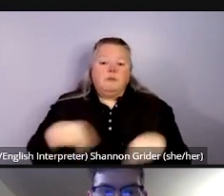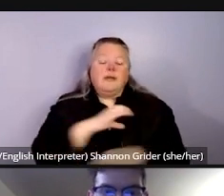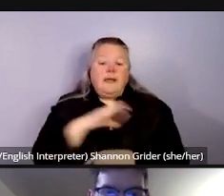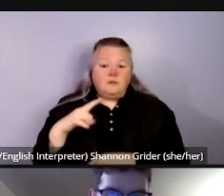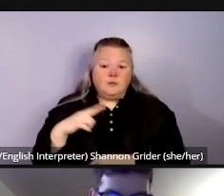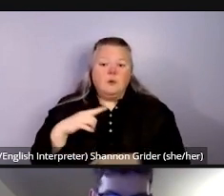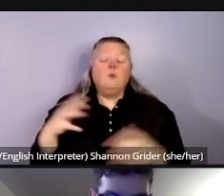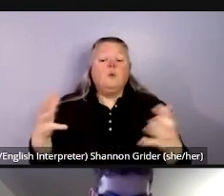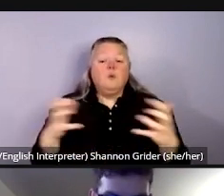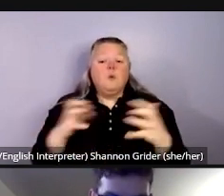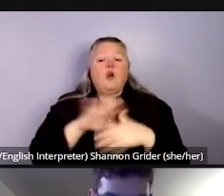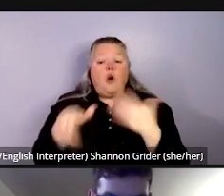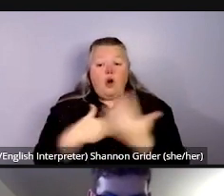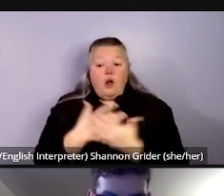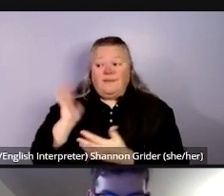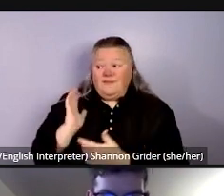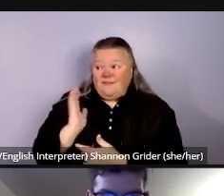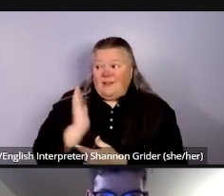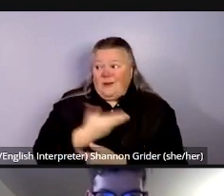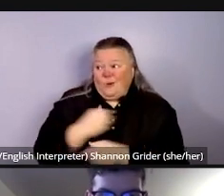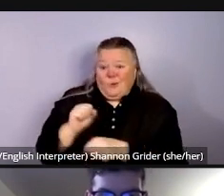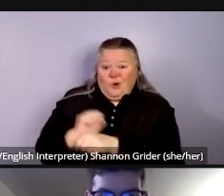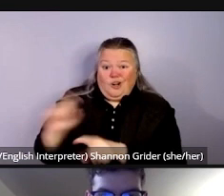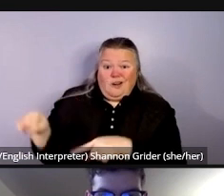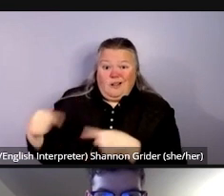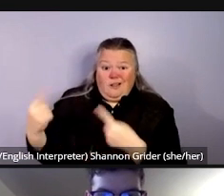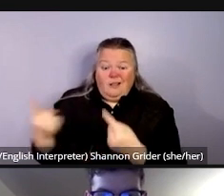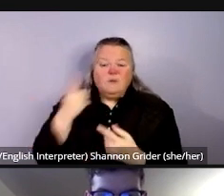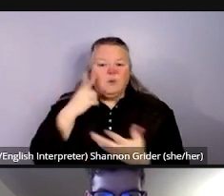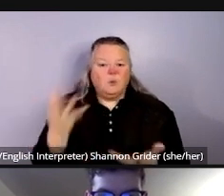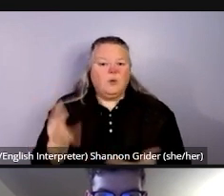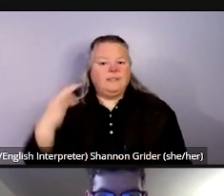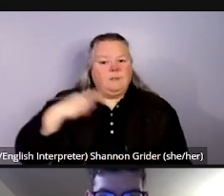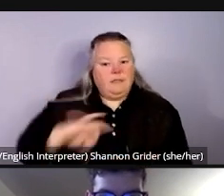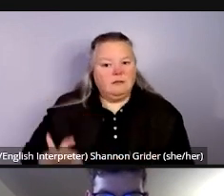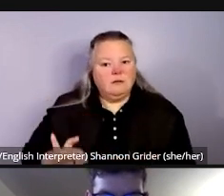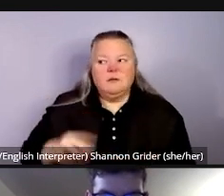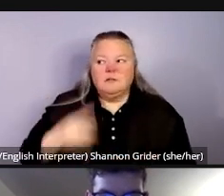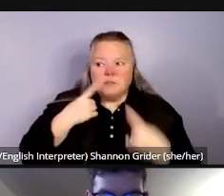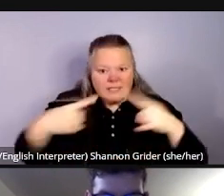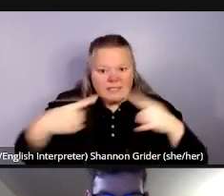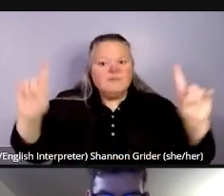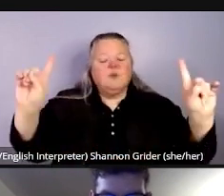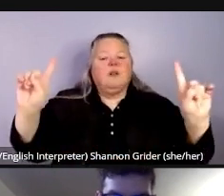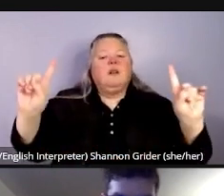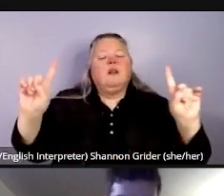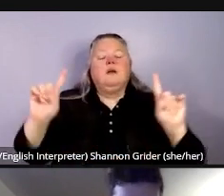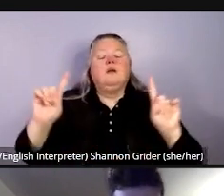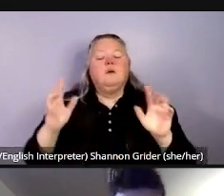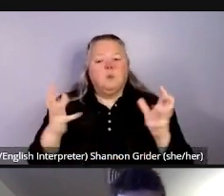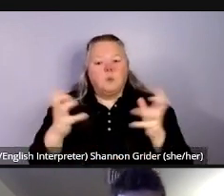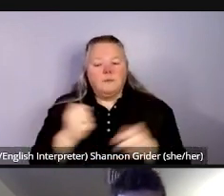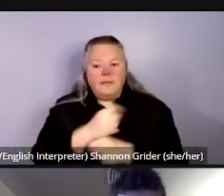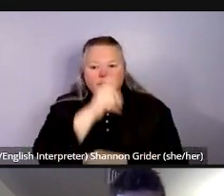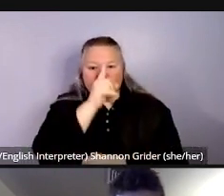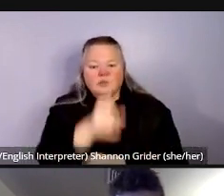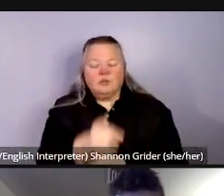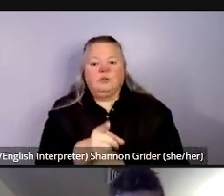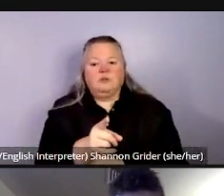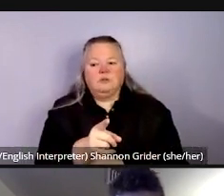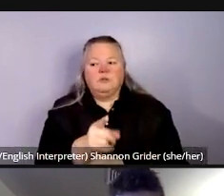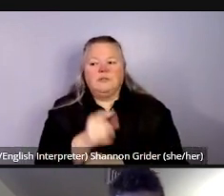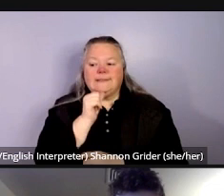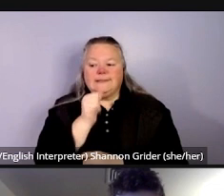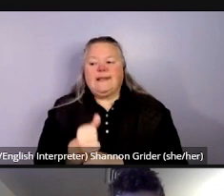to be fruitful and successful. We want to be sure that it was